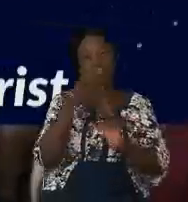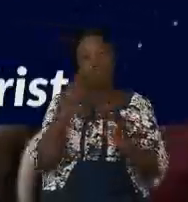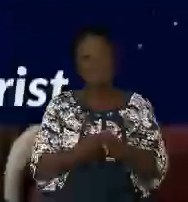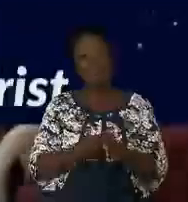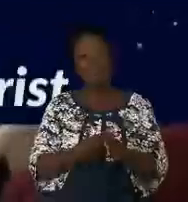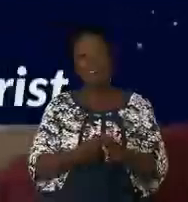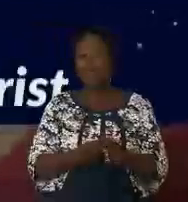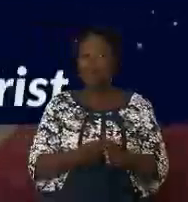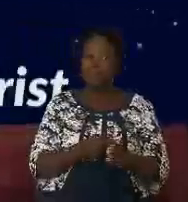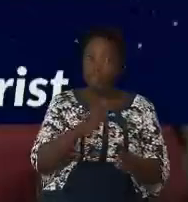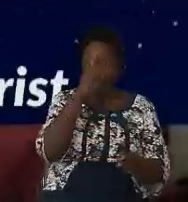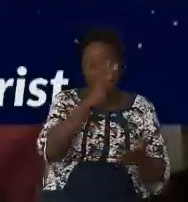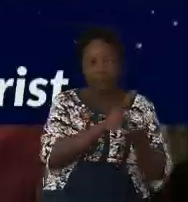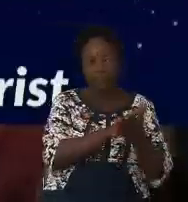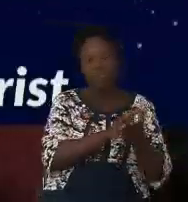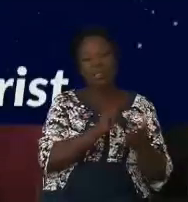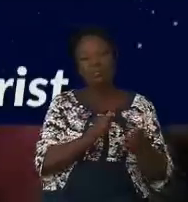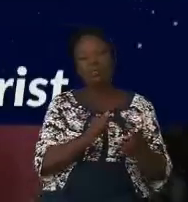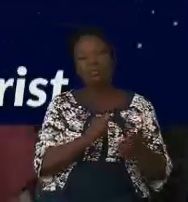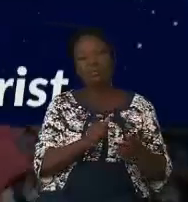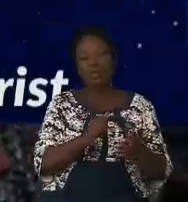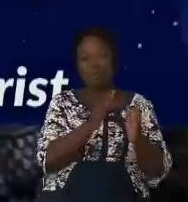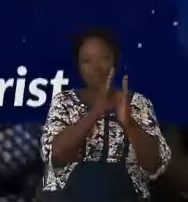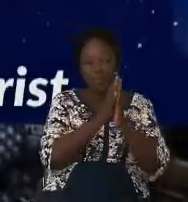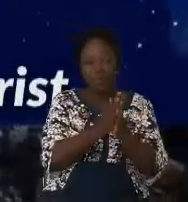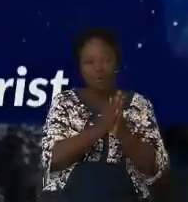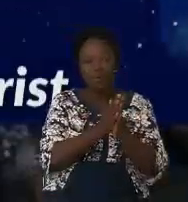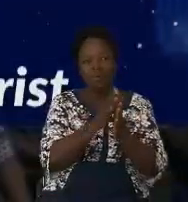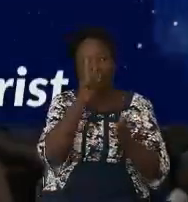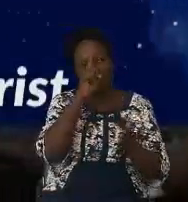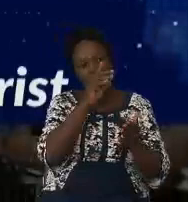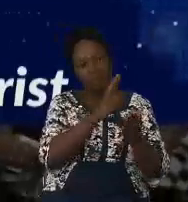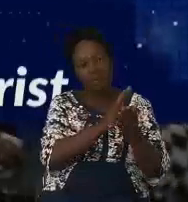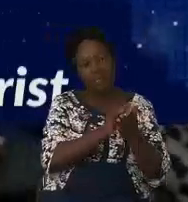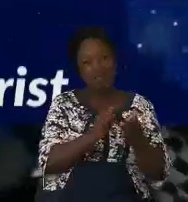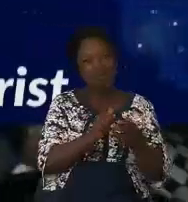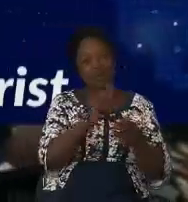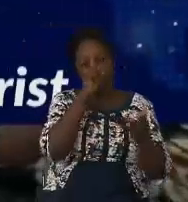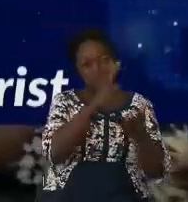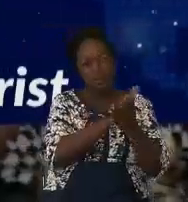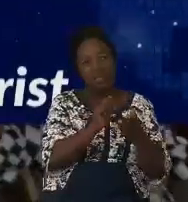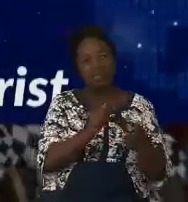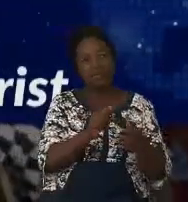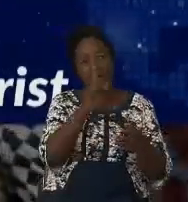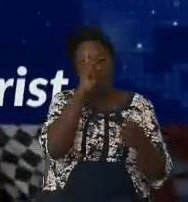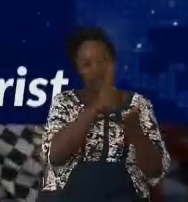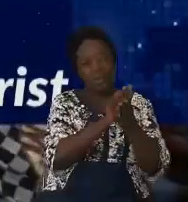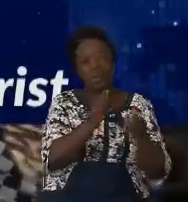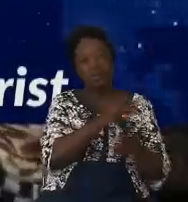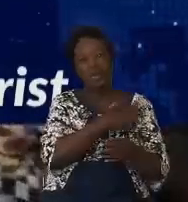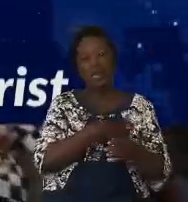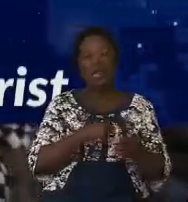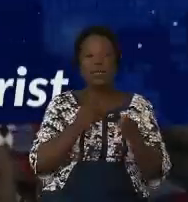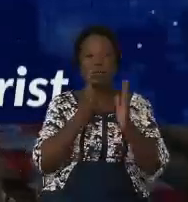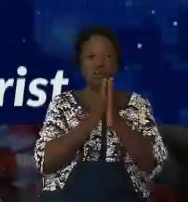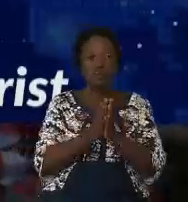morning. You will receive your solution this morning. Believe, pray, believe, believe,